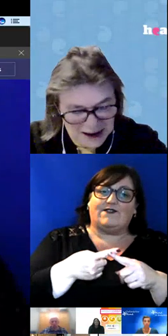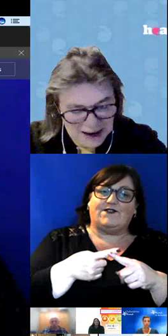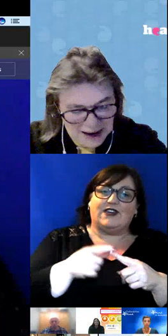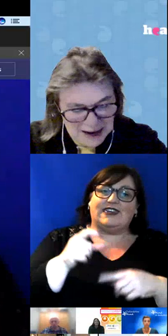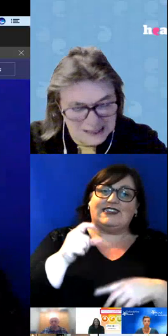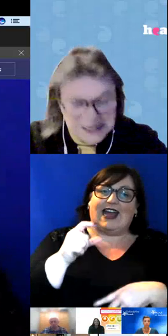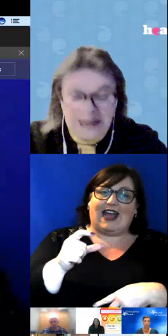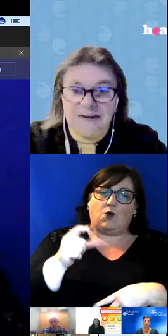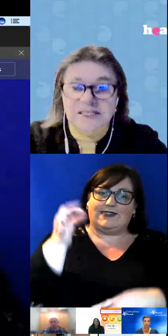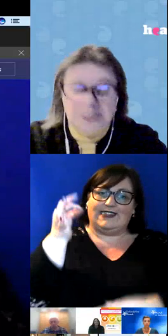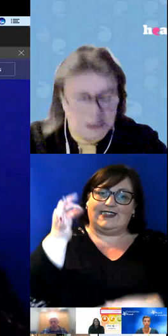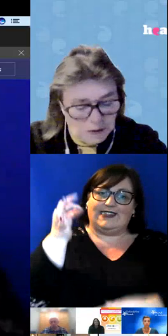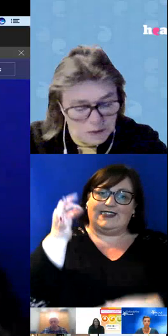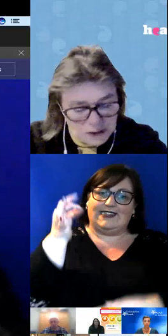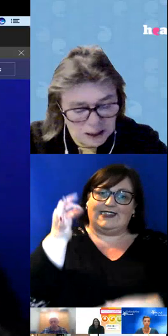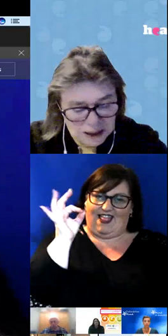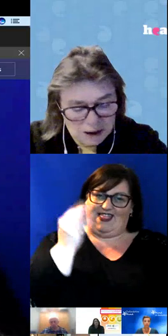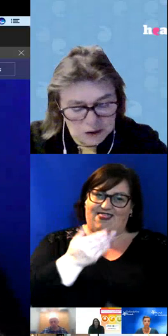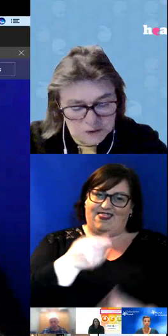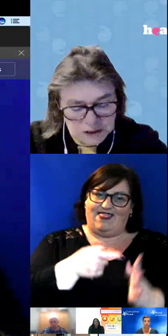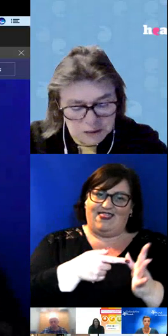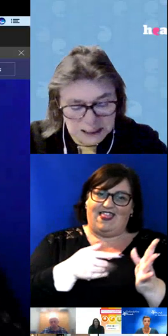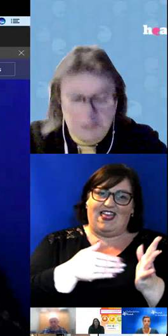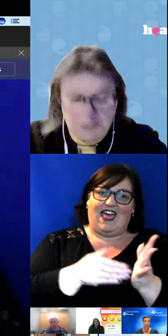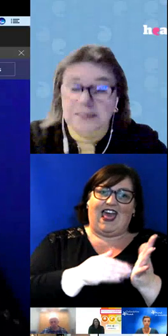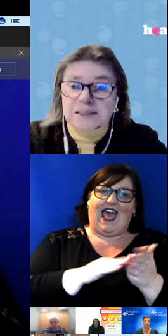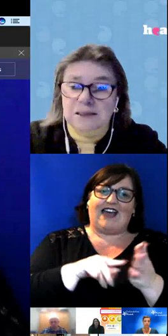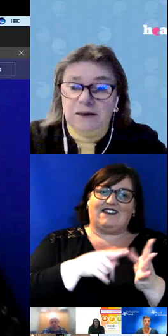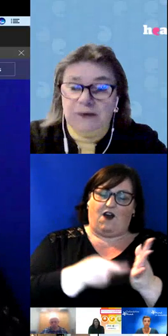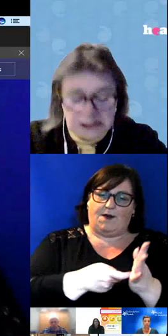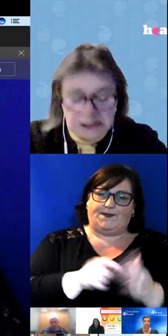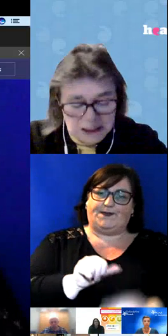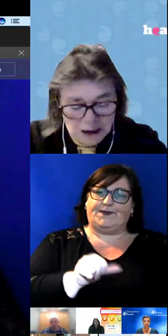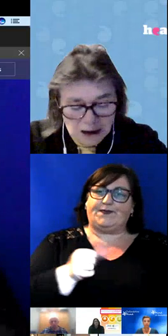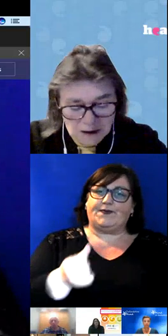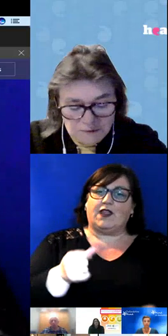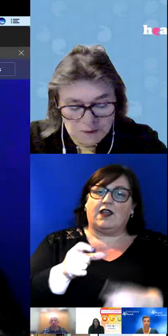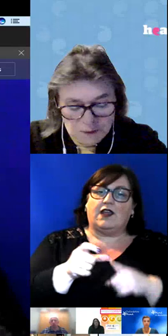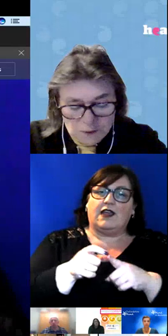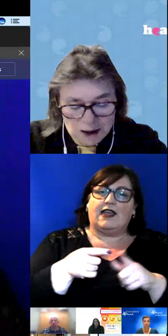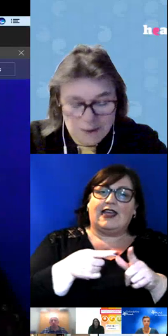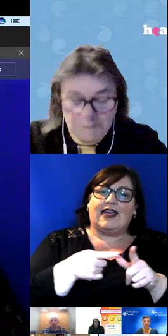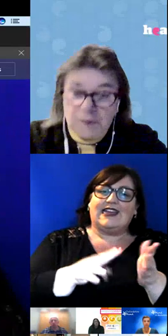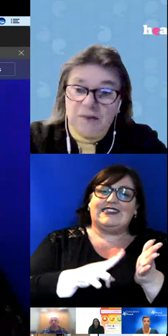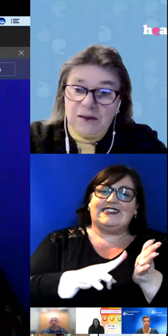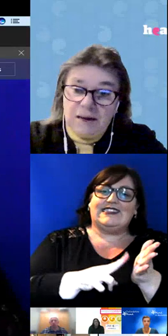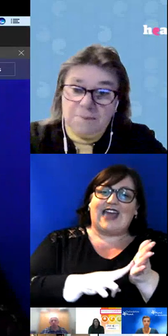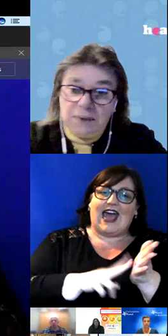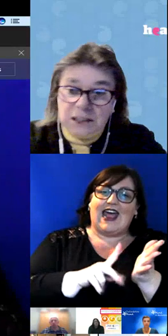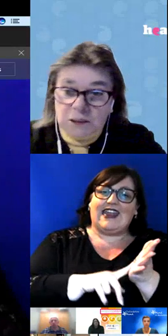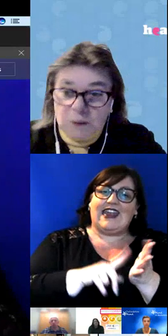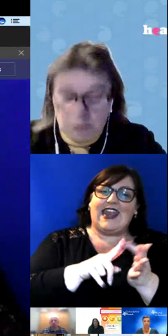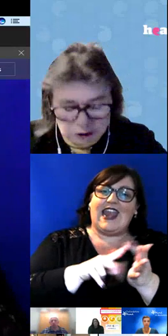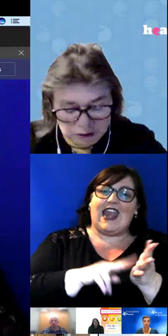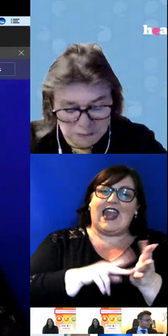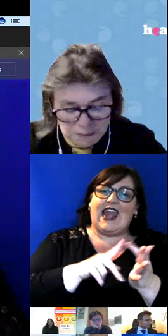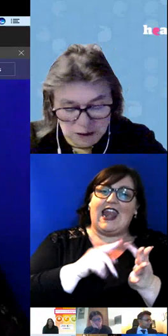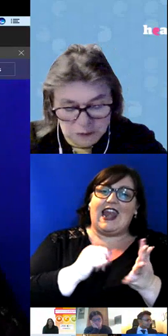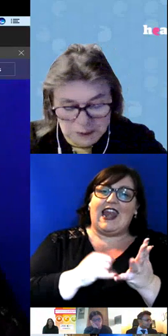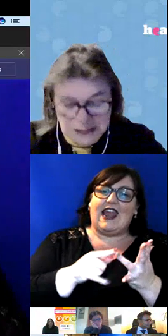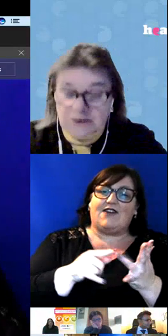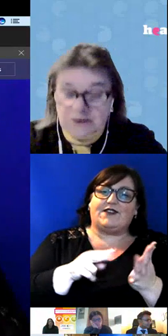evening. Dan Leveson, who's Oxfordshire Place-Based Director for the Buckinghamshire,